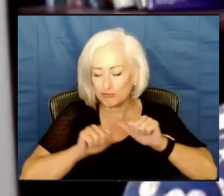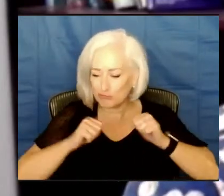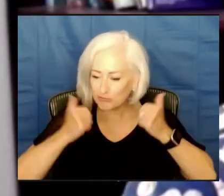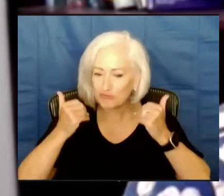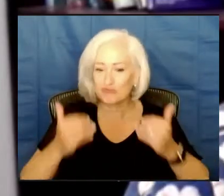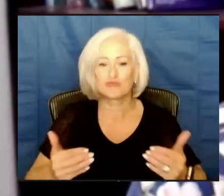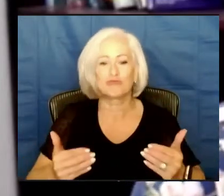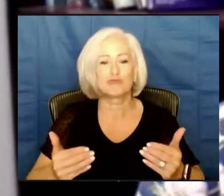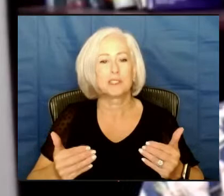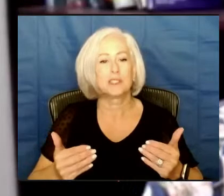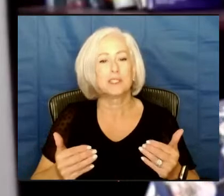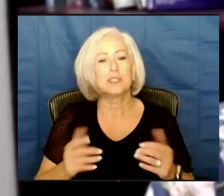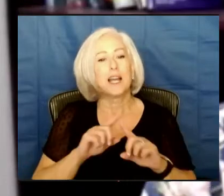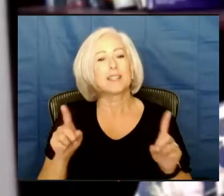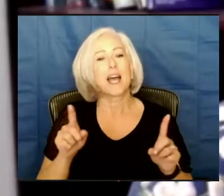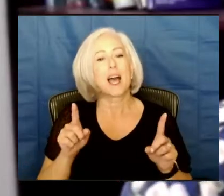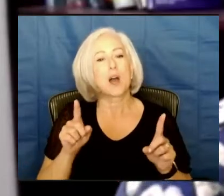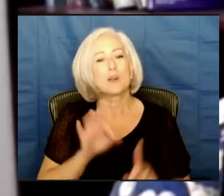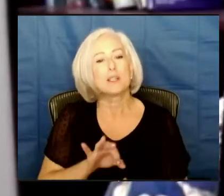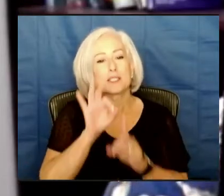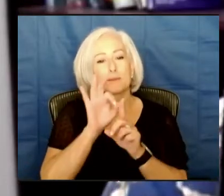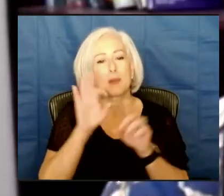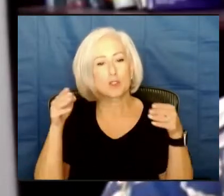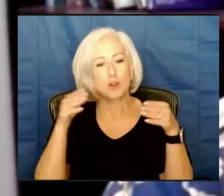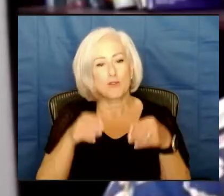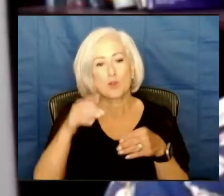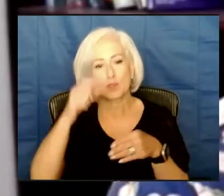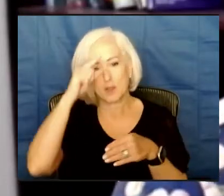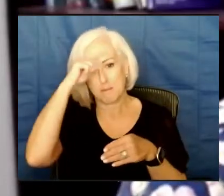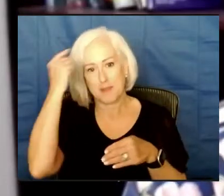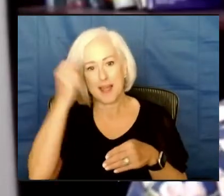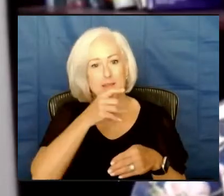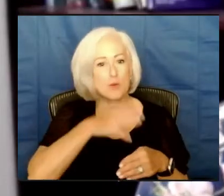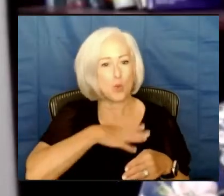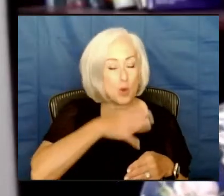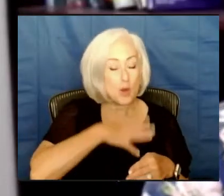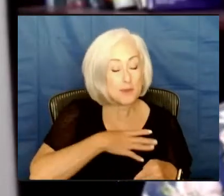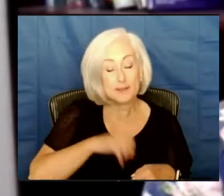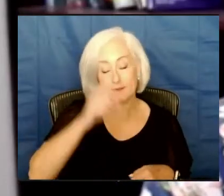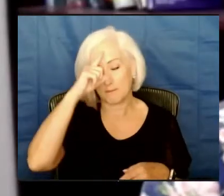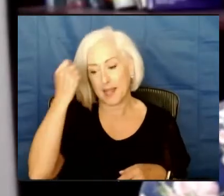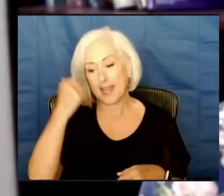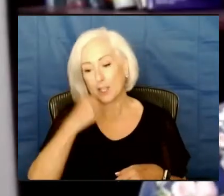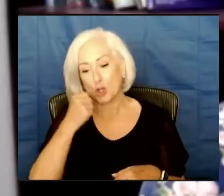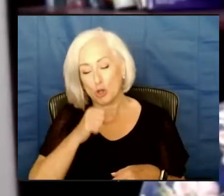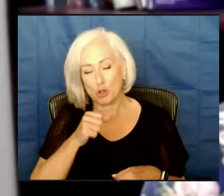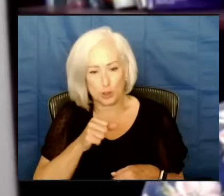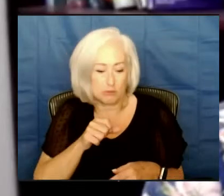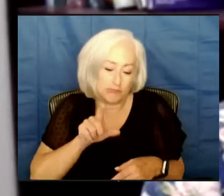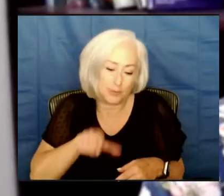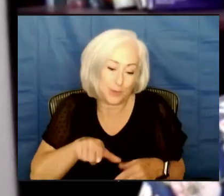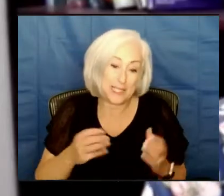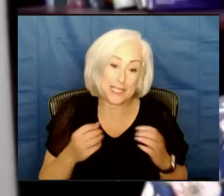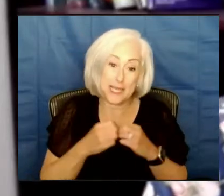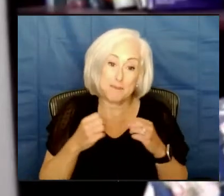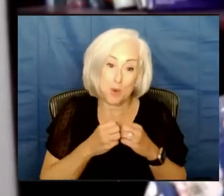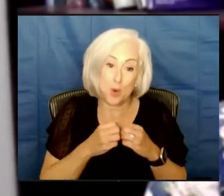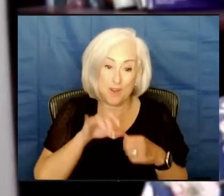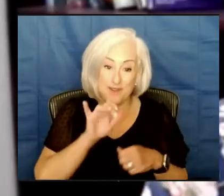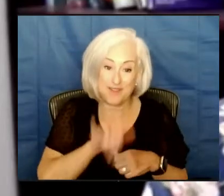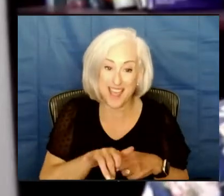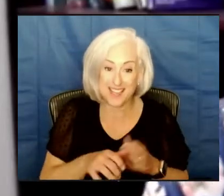A special focus on Black women and Black girls. I think we need more of this. I think sometimes we